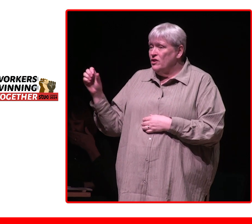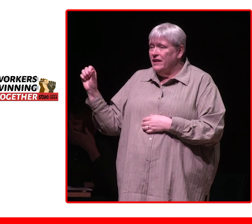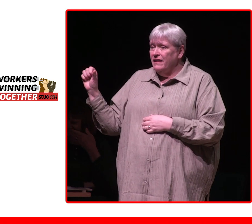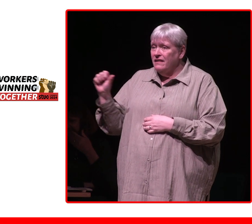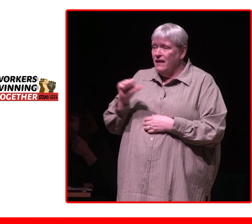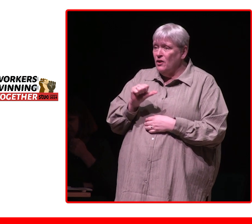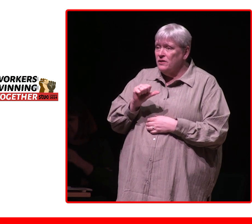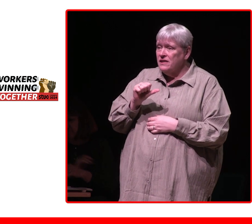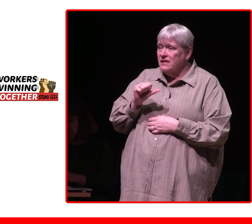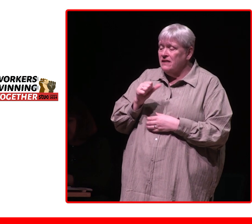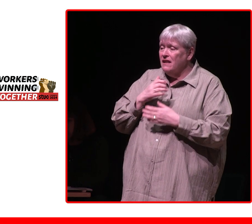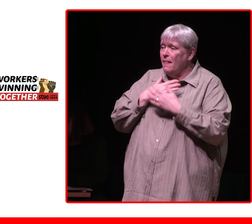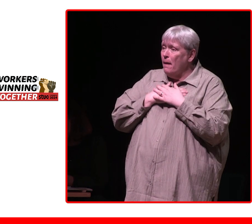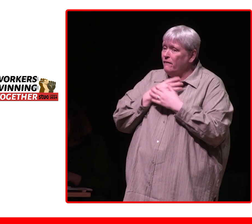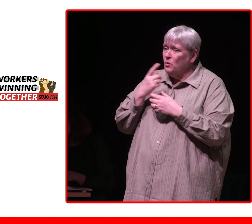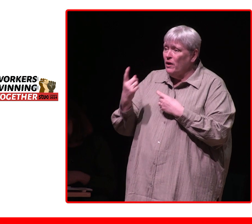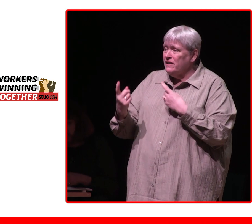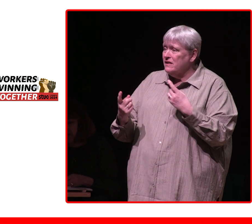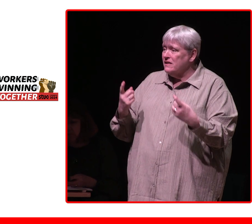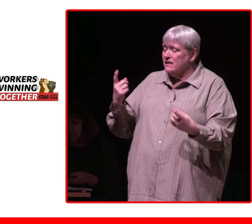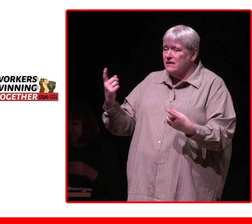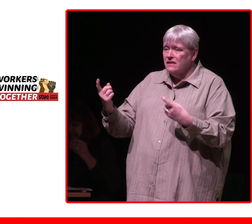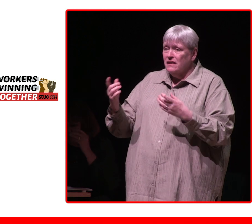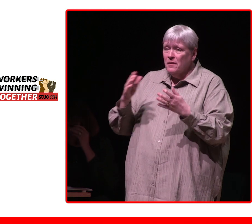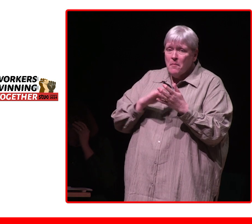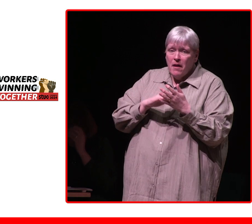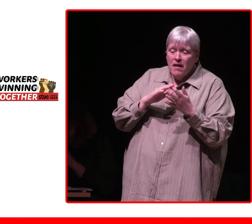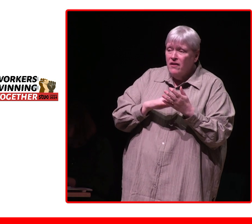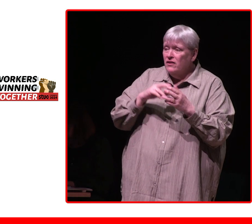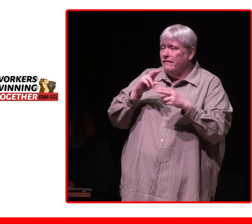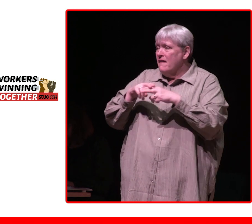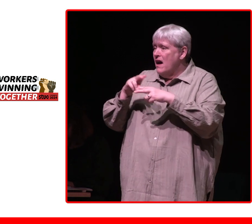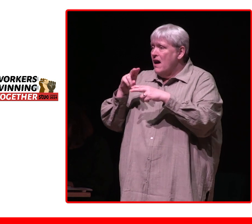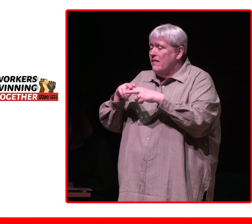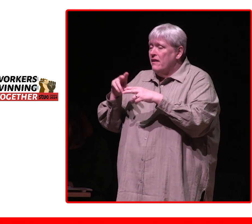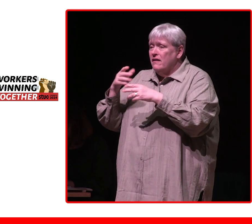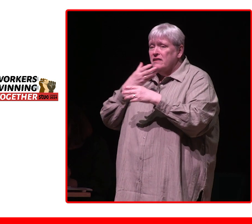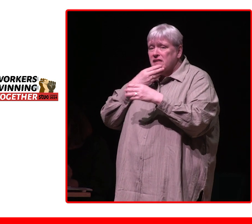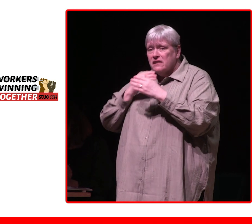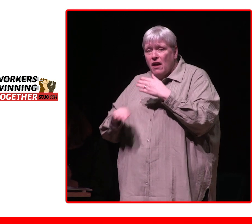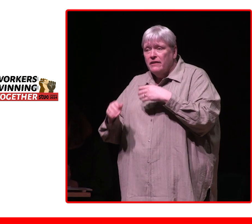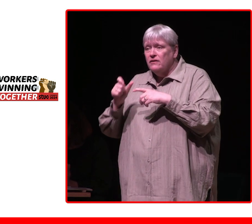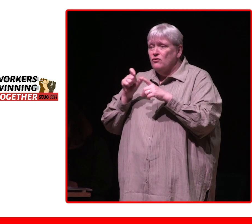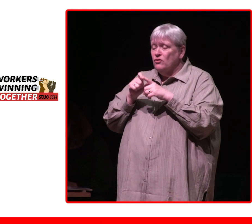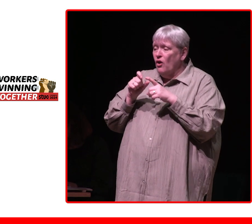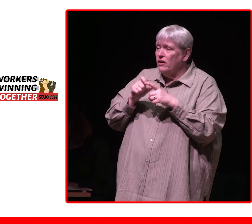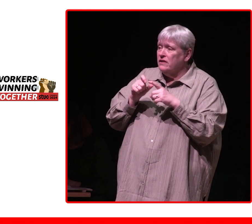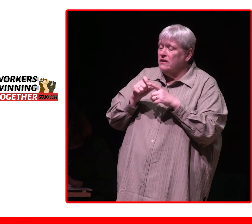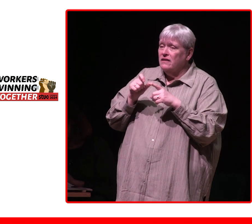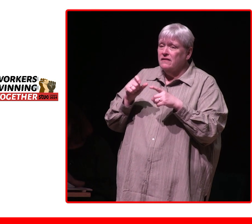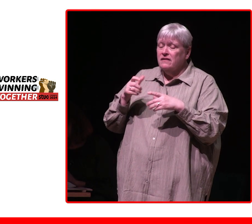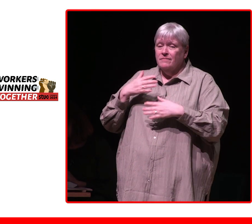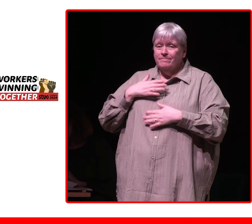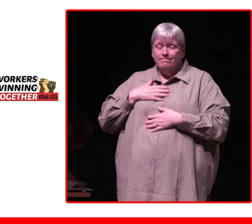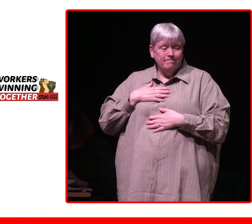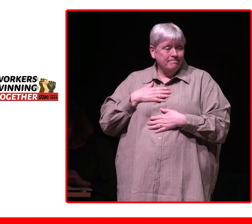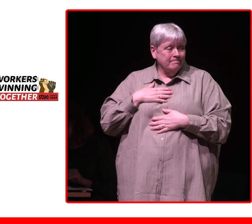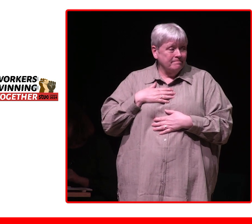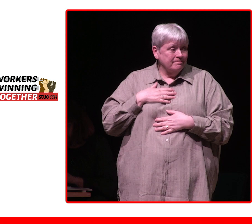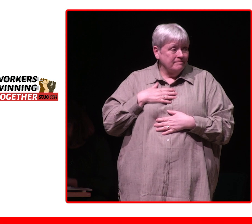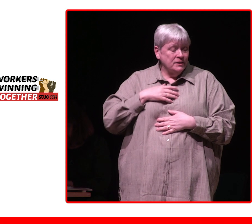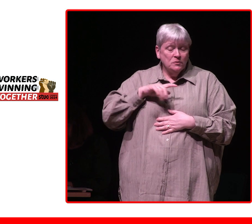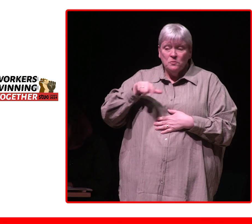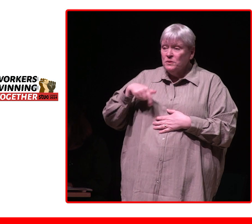33,000 loved ones, mothers, fathers, sons, daughters. And when we